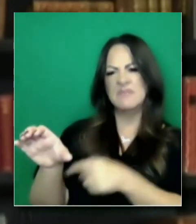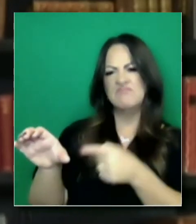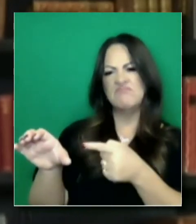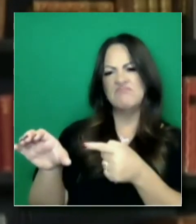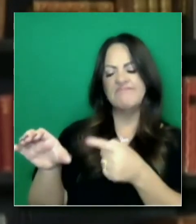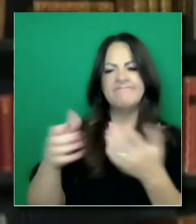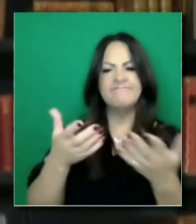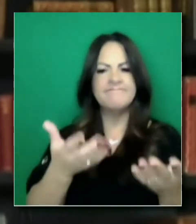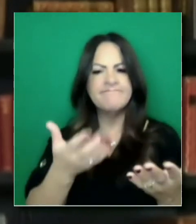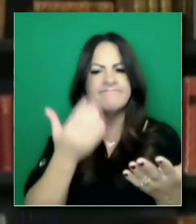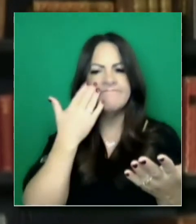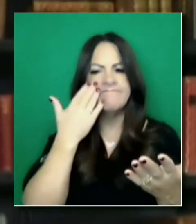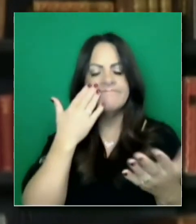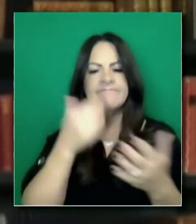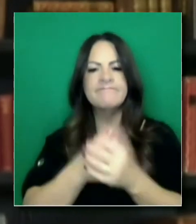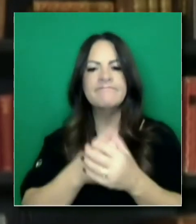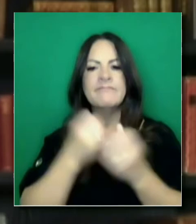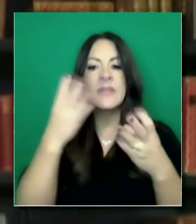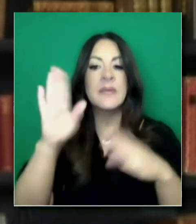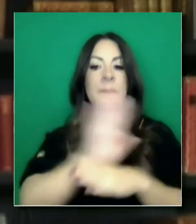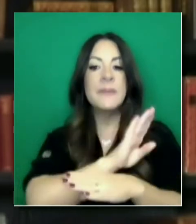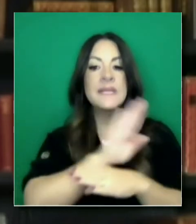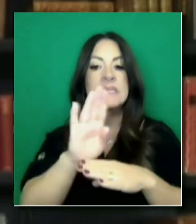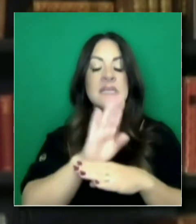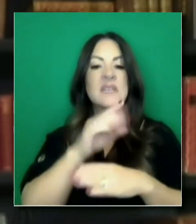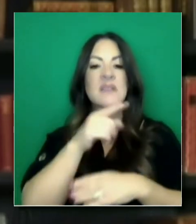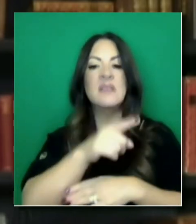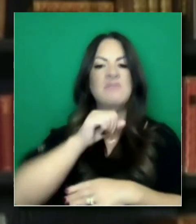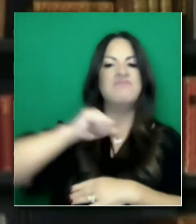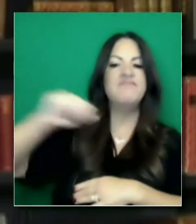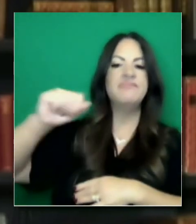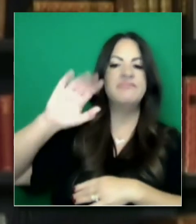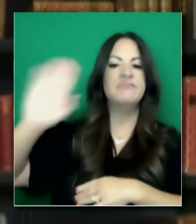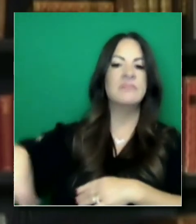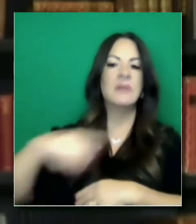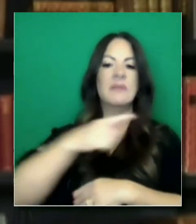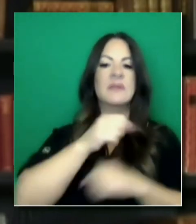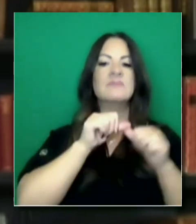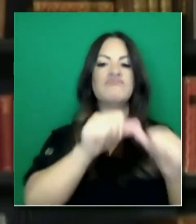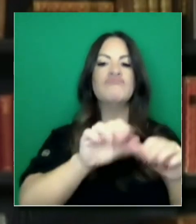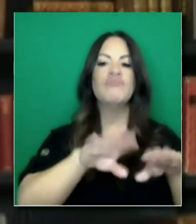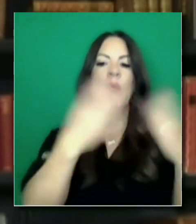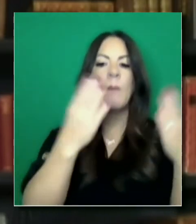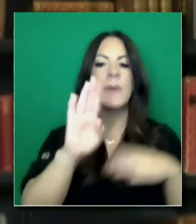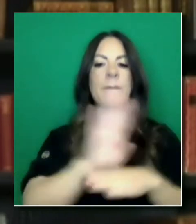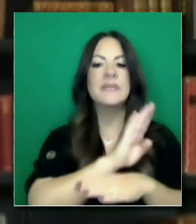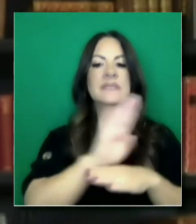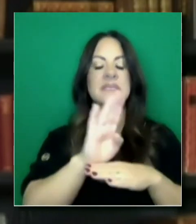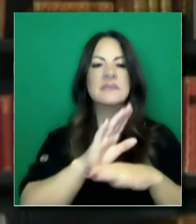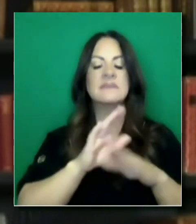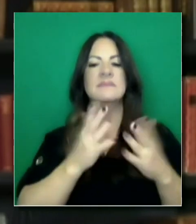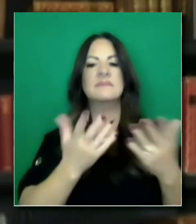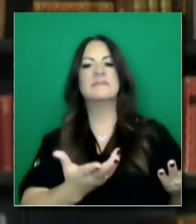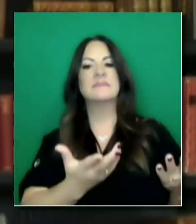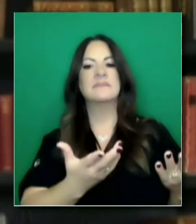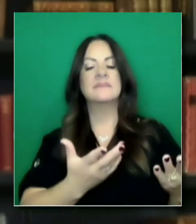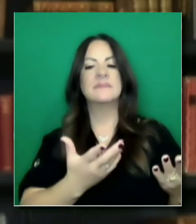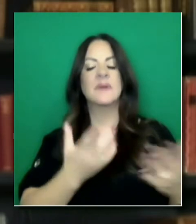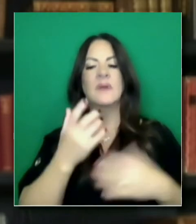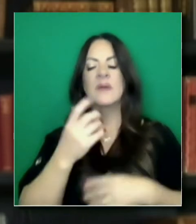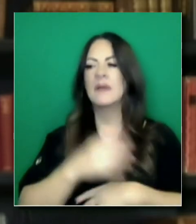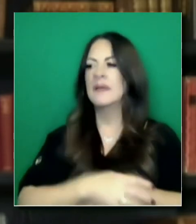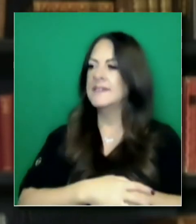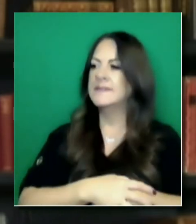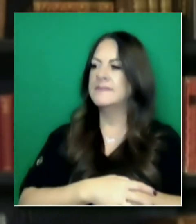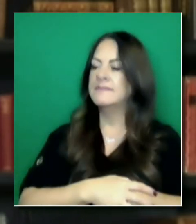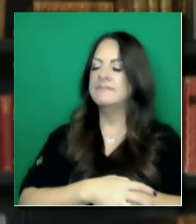sort of seen so many examples of businesses openly defying stay-at-home orders, advertising New Year's Eve specials and events.